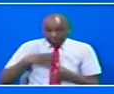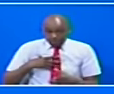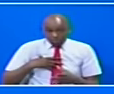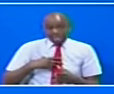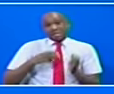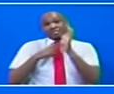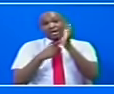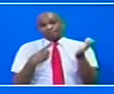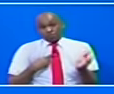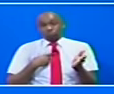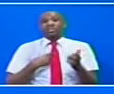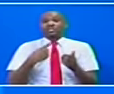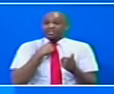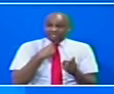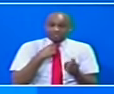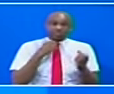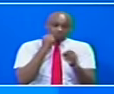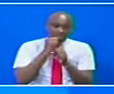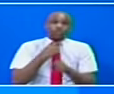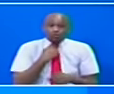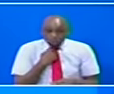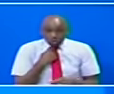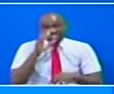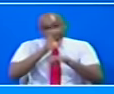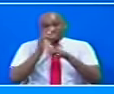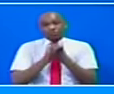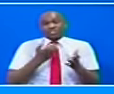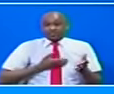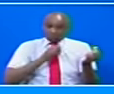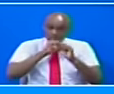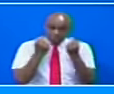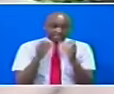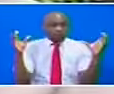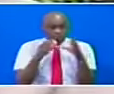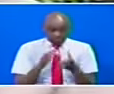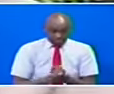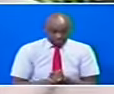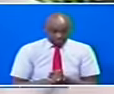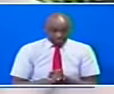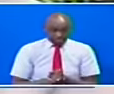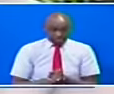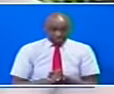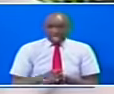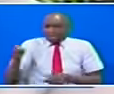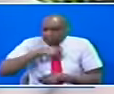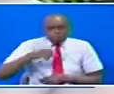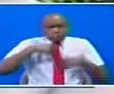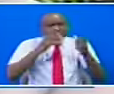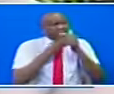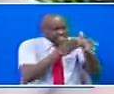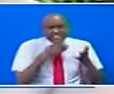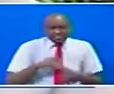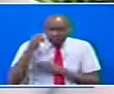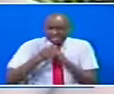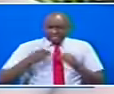for instance, the trade unions, churches, and civil society groups. We cannot leave the leadership of